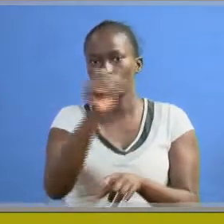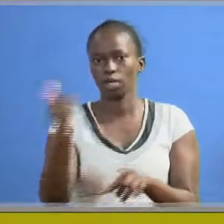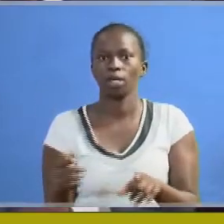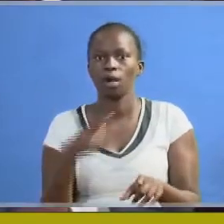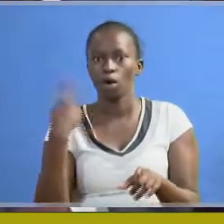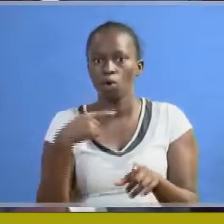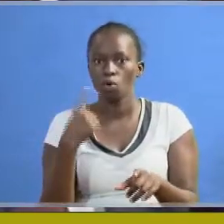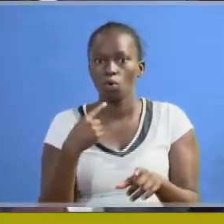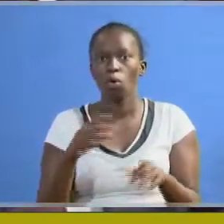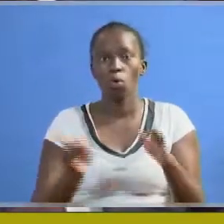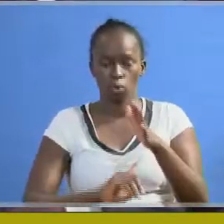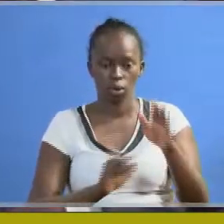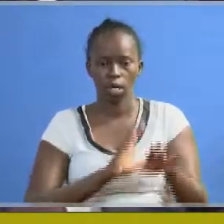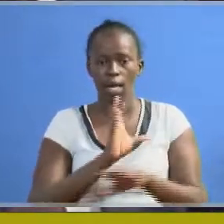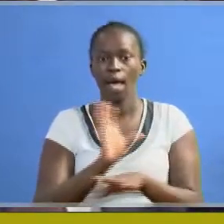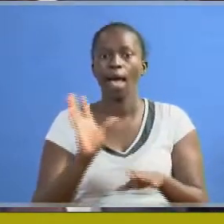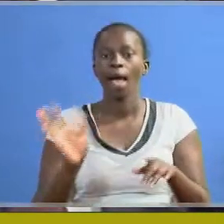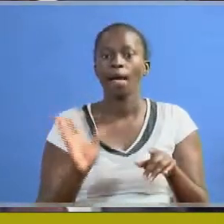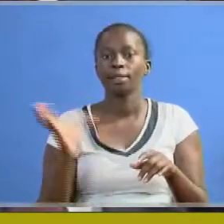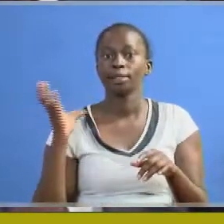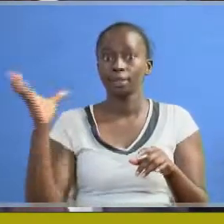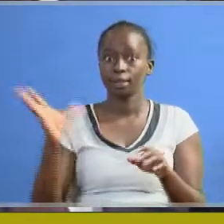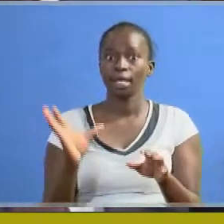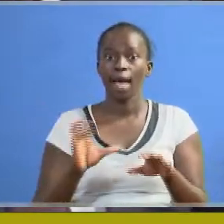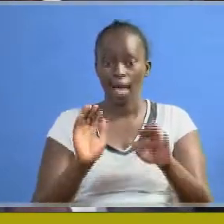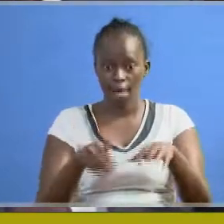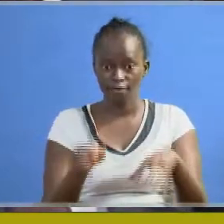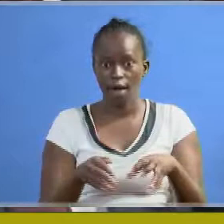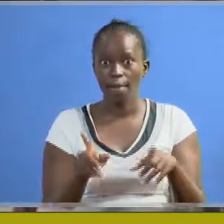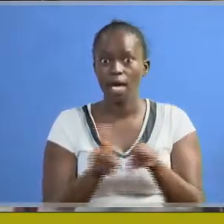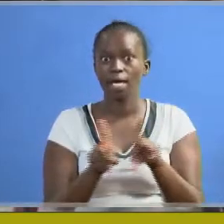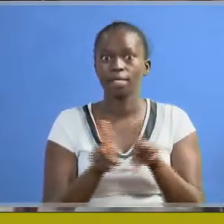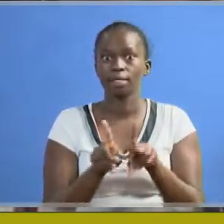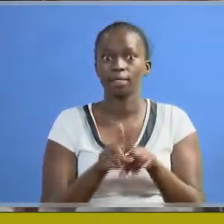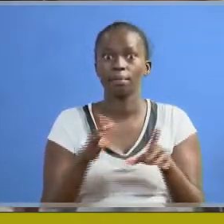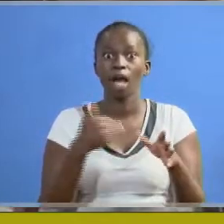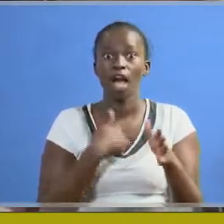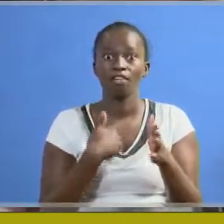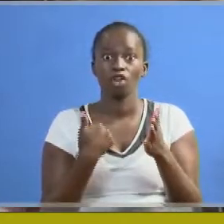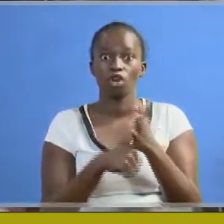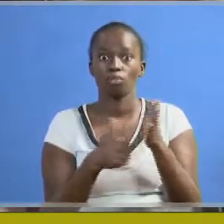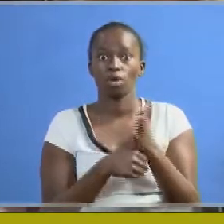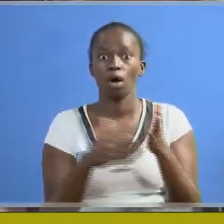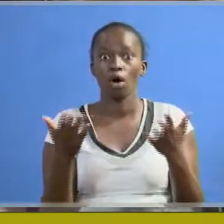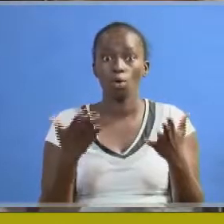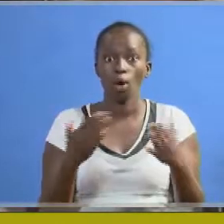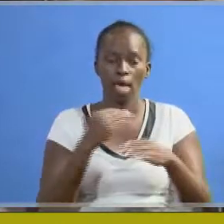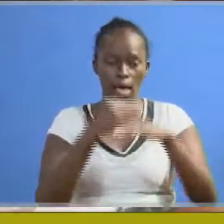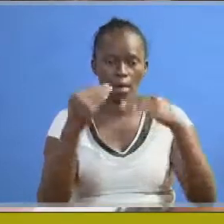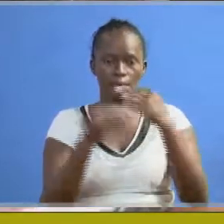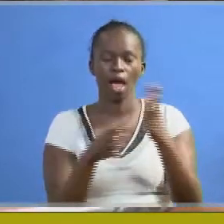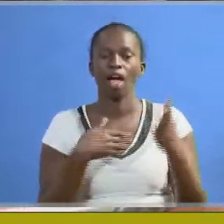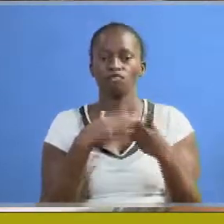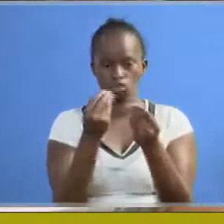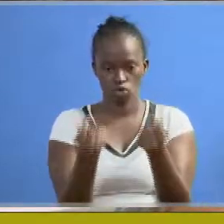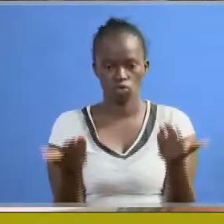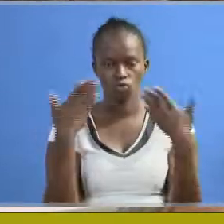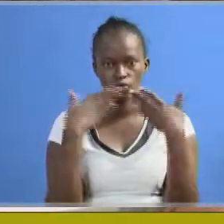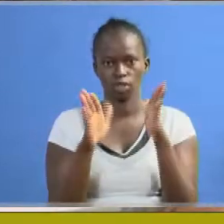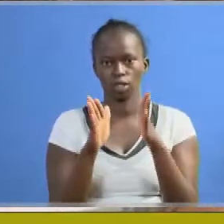hazina Lina JB Kilimo amesema kuwa amejituma kuhakikisha kuwa swala la familia za mitaa ya mabanda limeshughulikiwa.